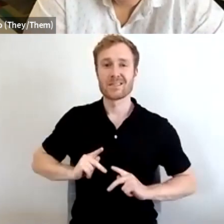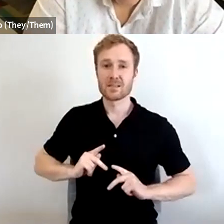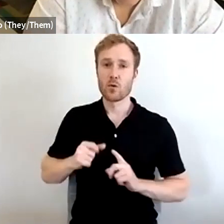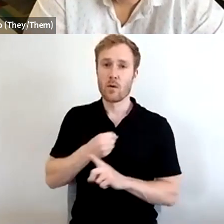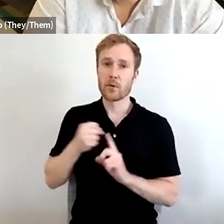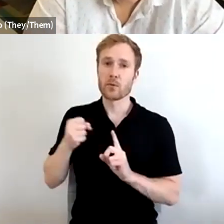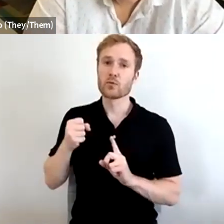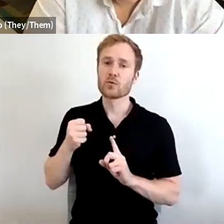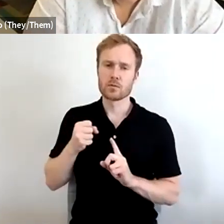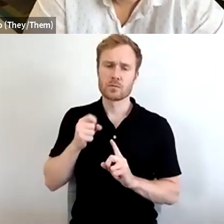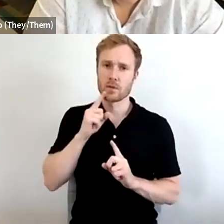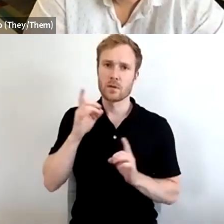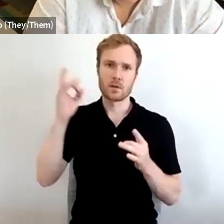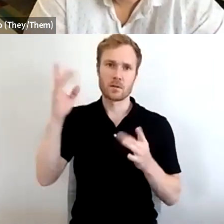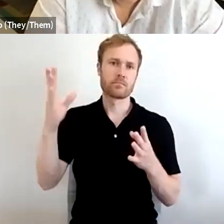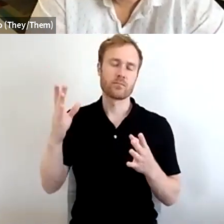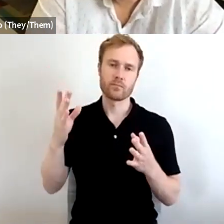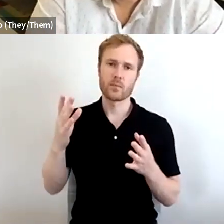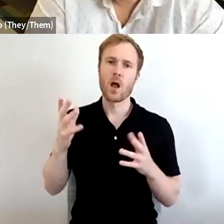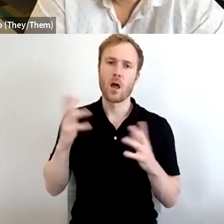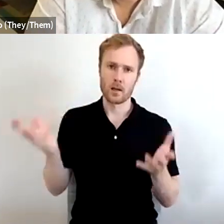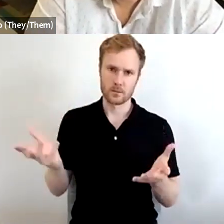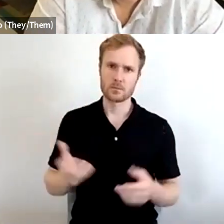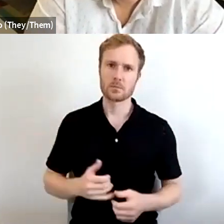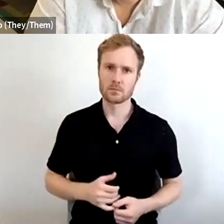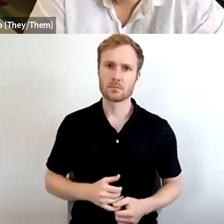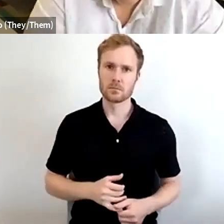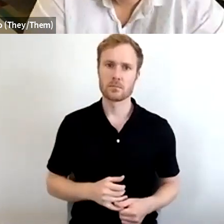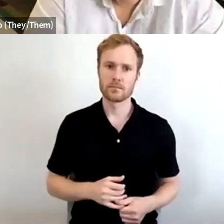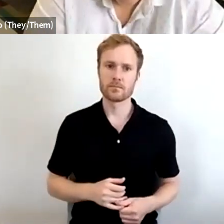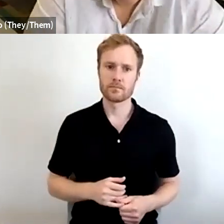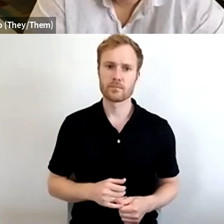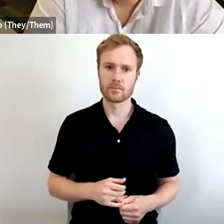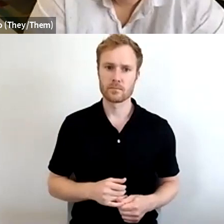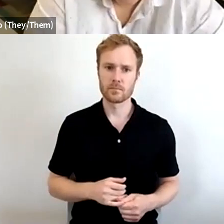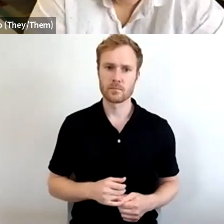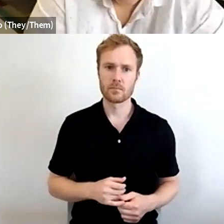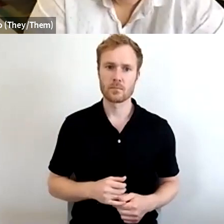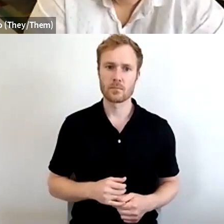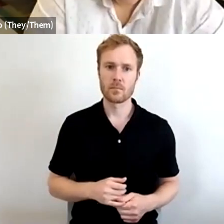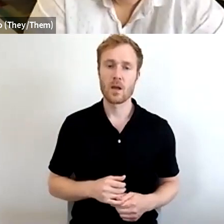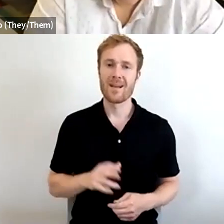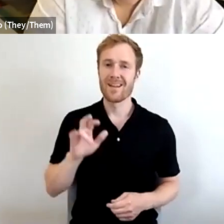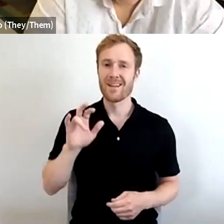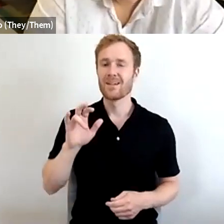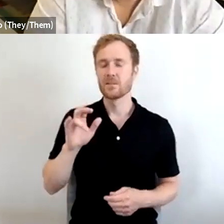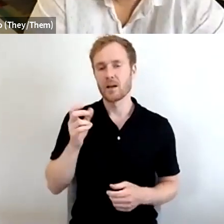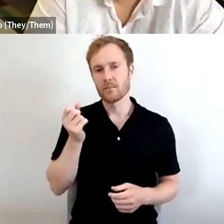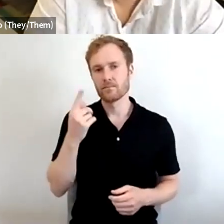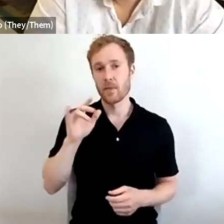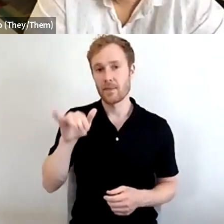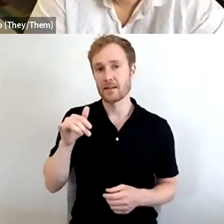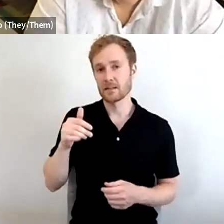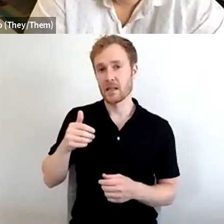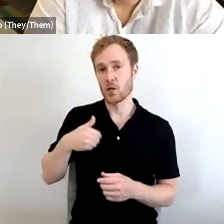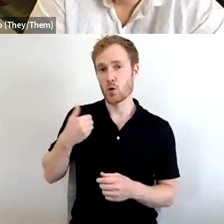astronomical. Just, and that might not be necessarily because that's the youth who come out to me. Like that's